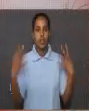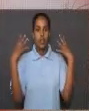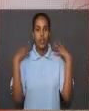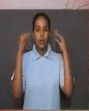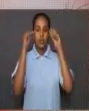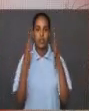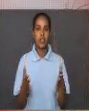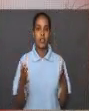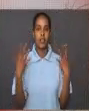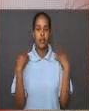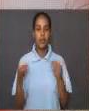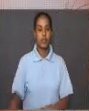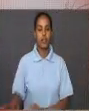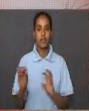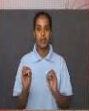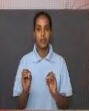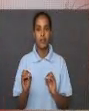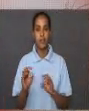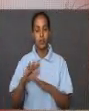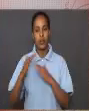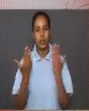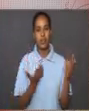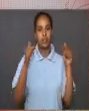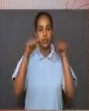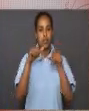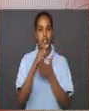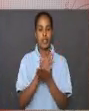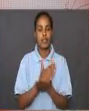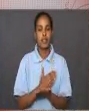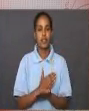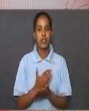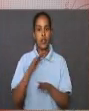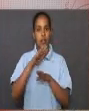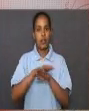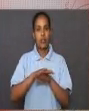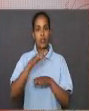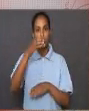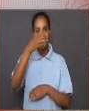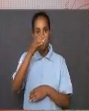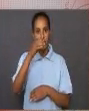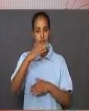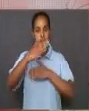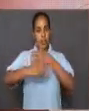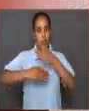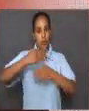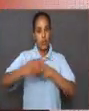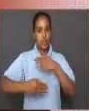Hello, teacher. Hello, students. Welcome to today's lesson on the solution